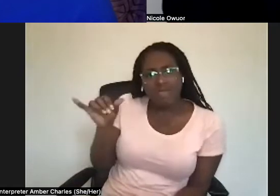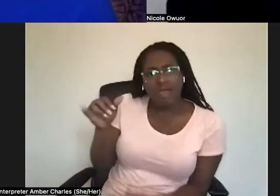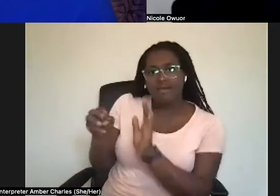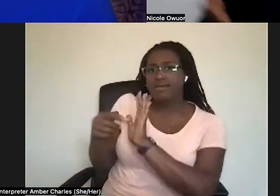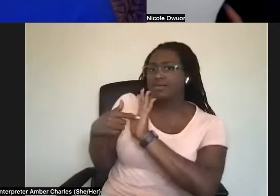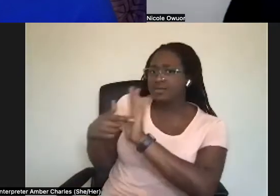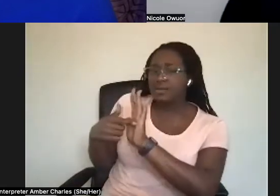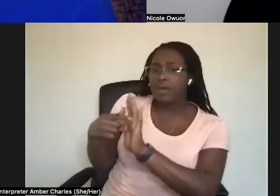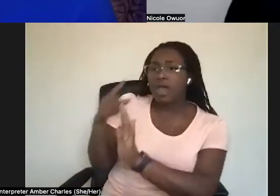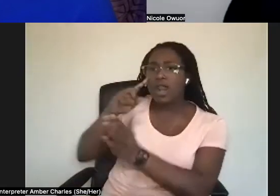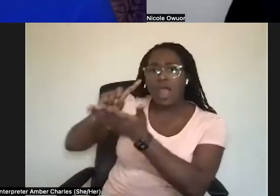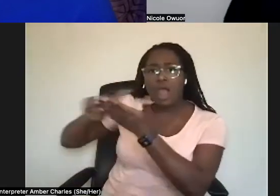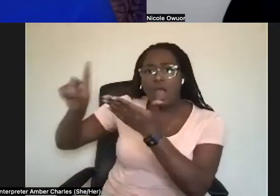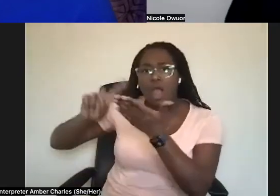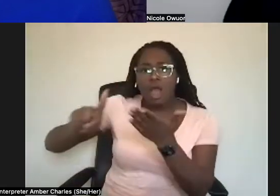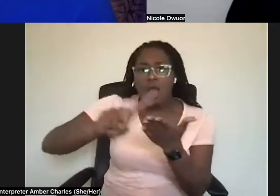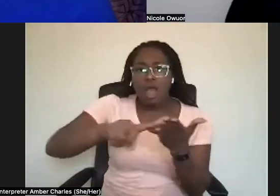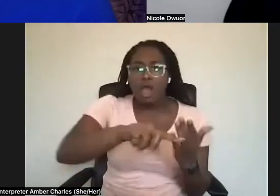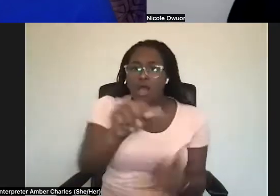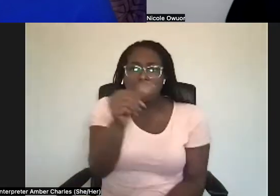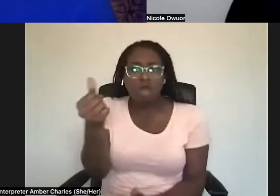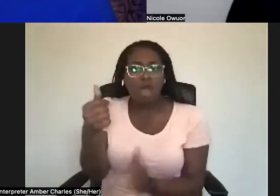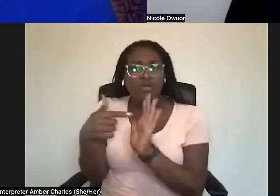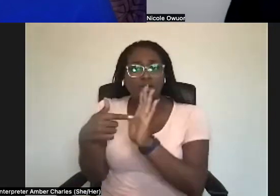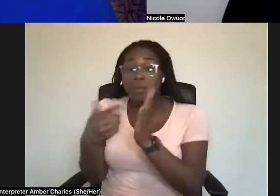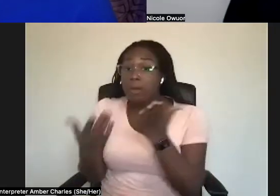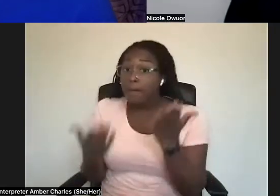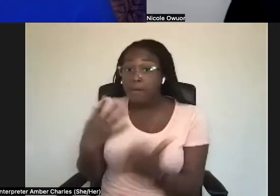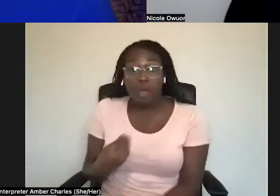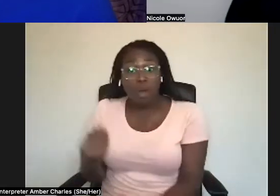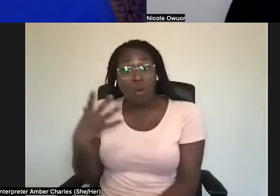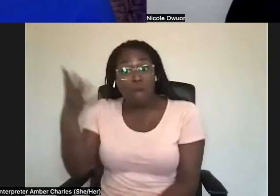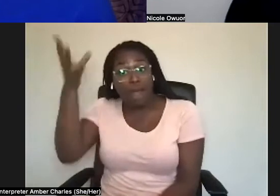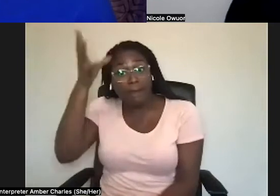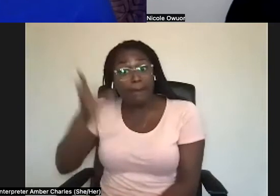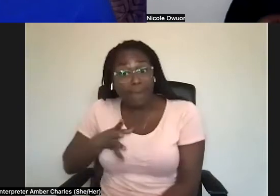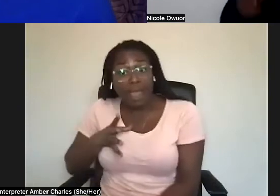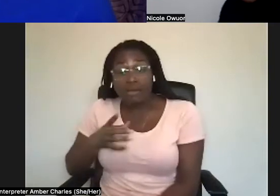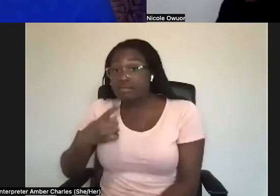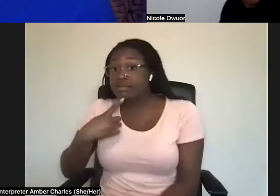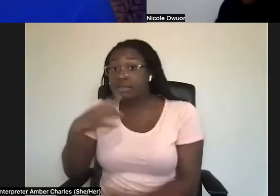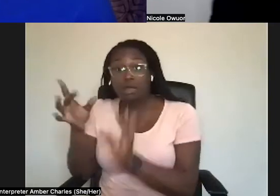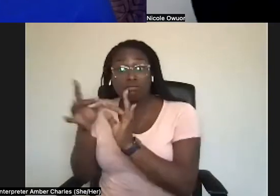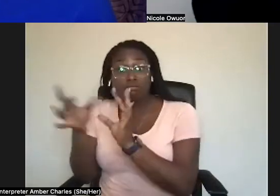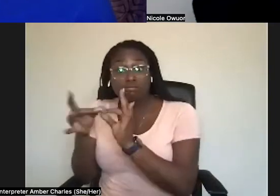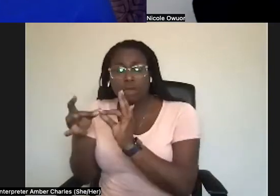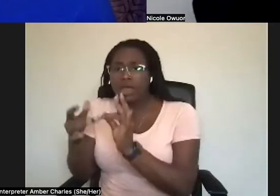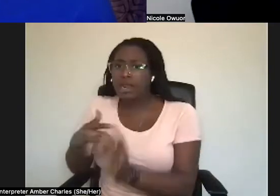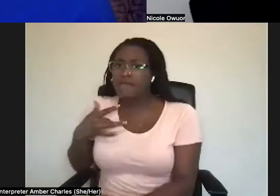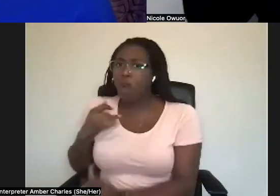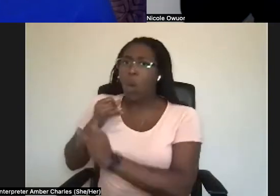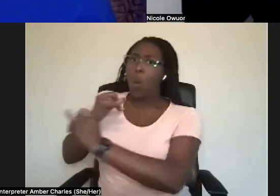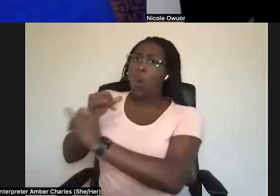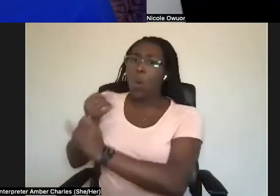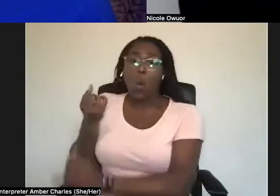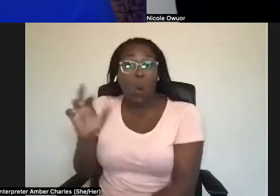at other examples, whether it's a white man who actually said something that resonated, or a Black woman who might